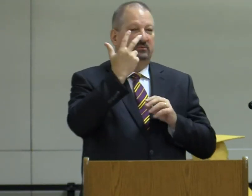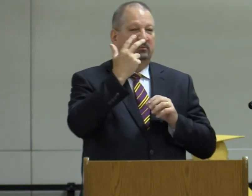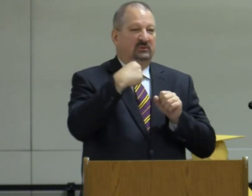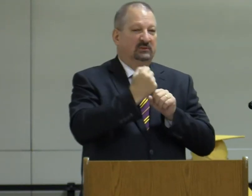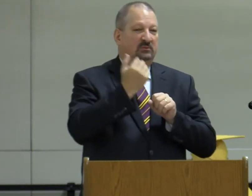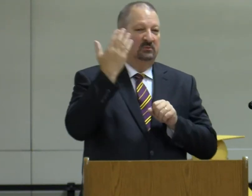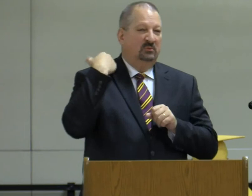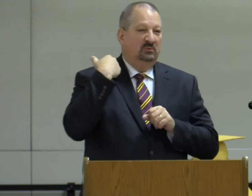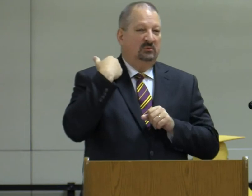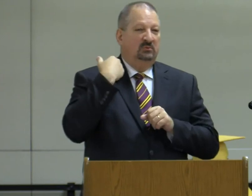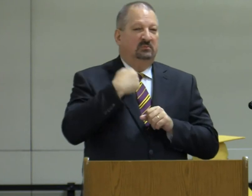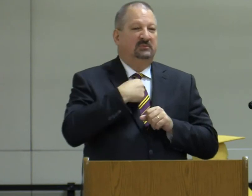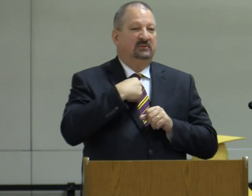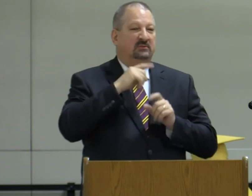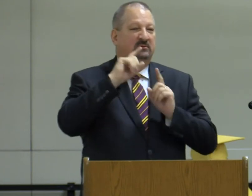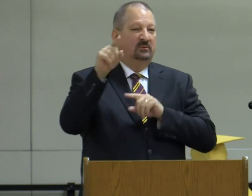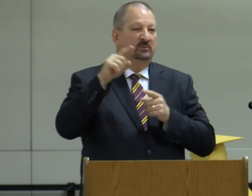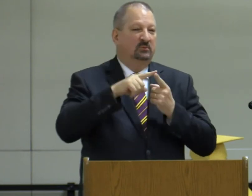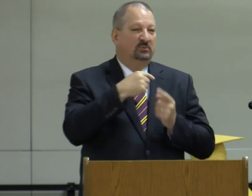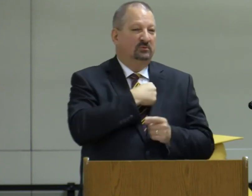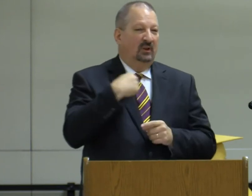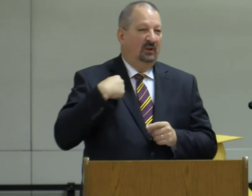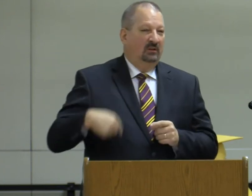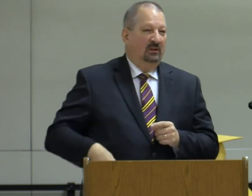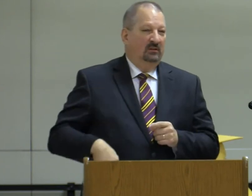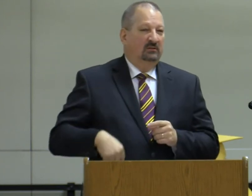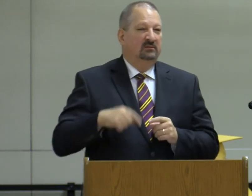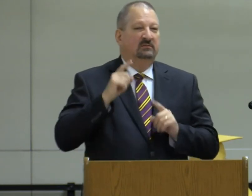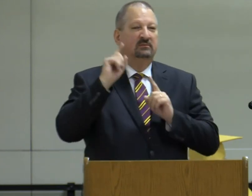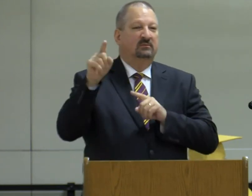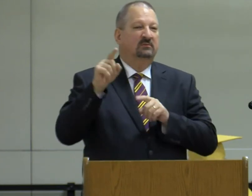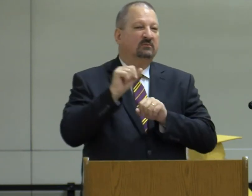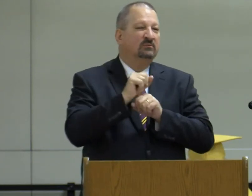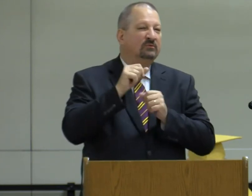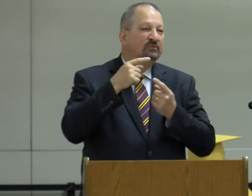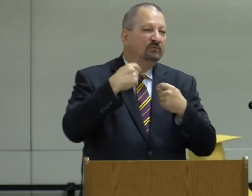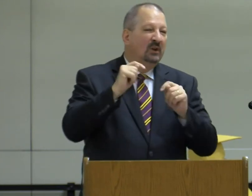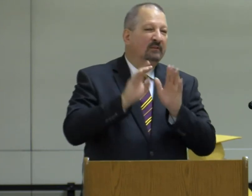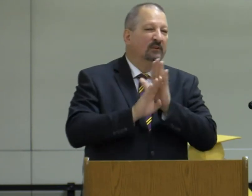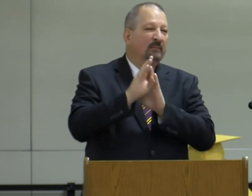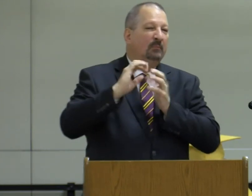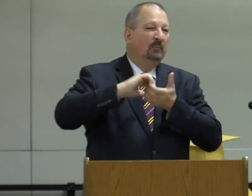I want to share a brief story about a time when I actually went to China about 3 years ago.